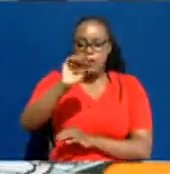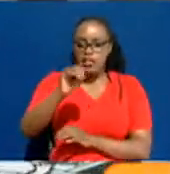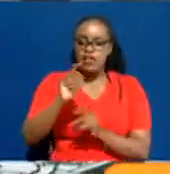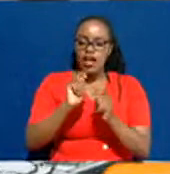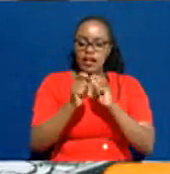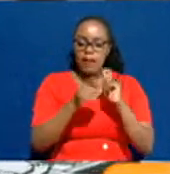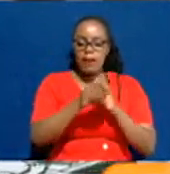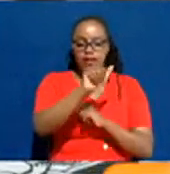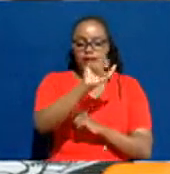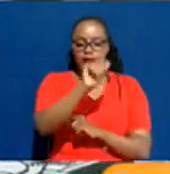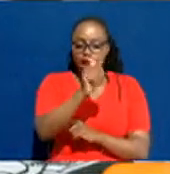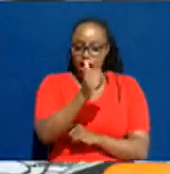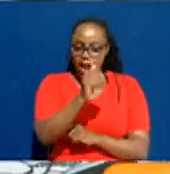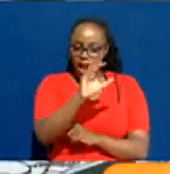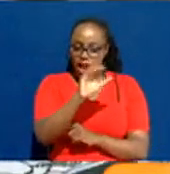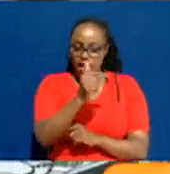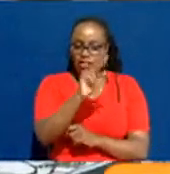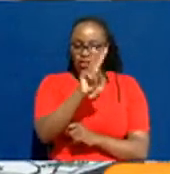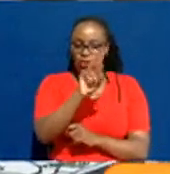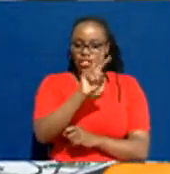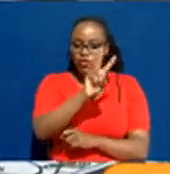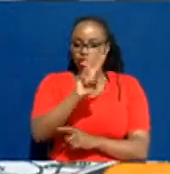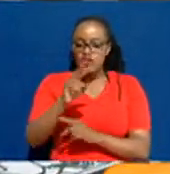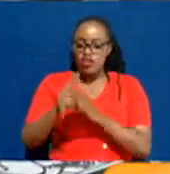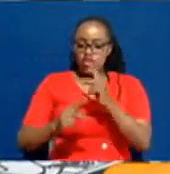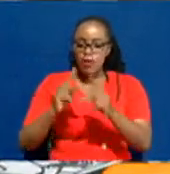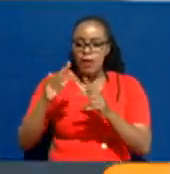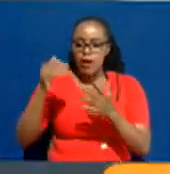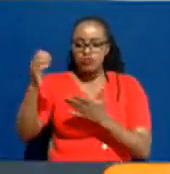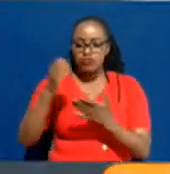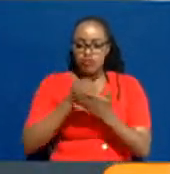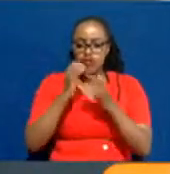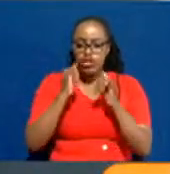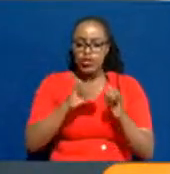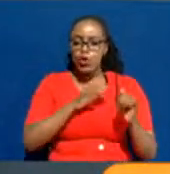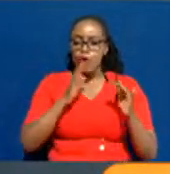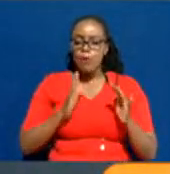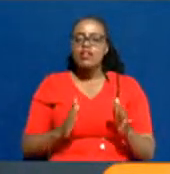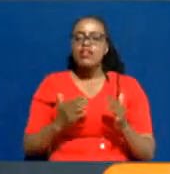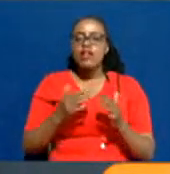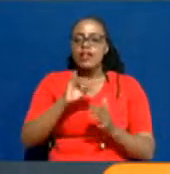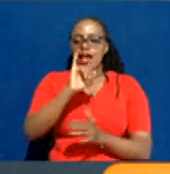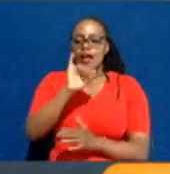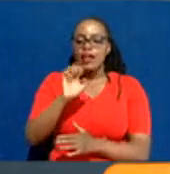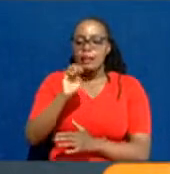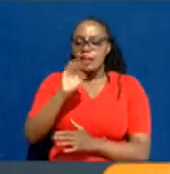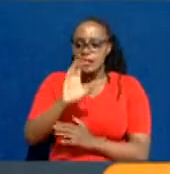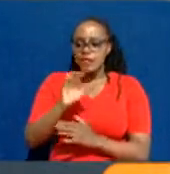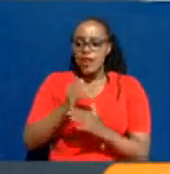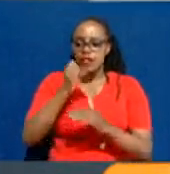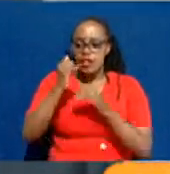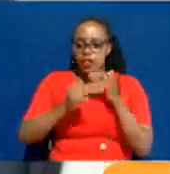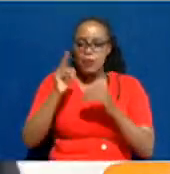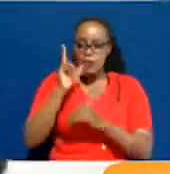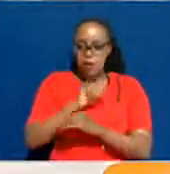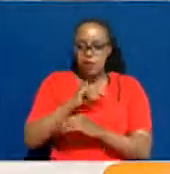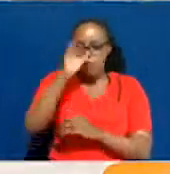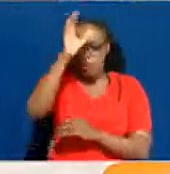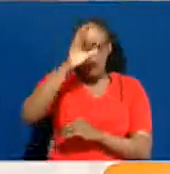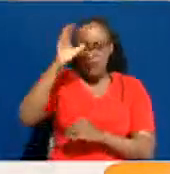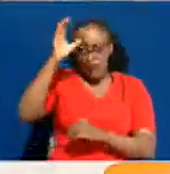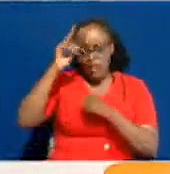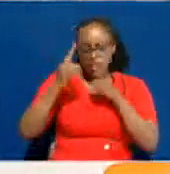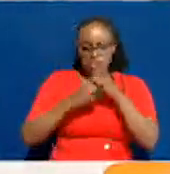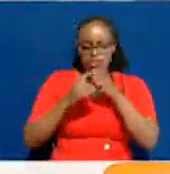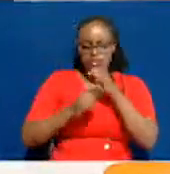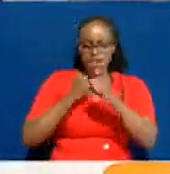Bill 2022 that outlines the process of recruiting new commissioners in the electoral body after the expiry of Wafula Chebukati's six-year tenure